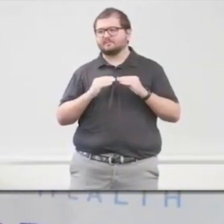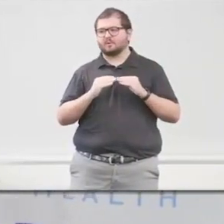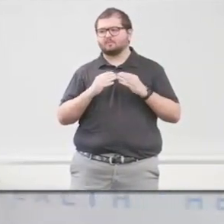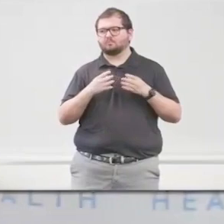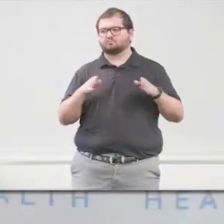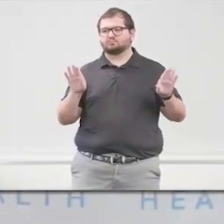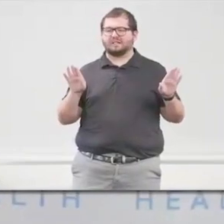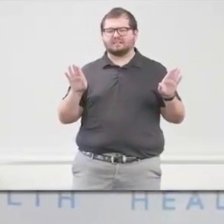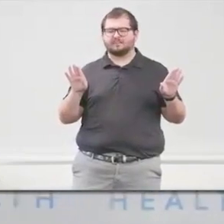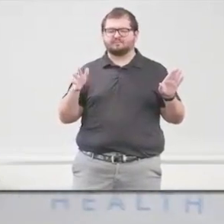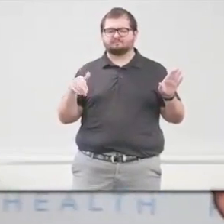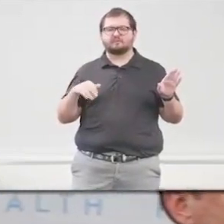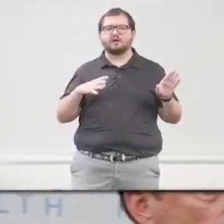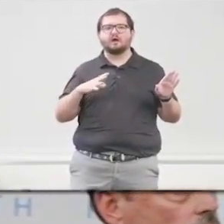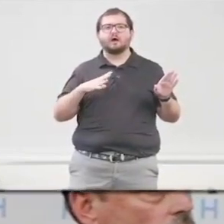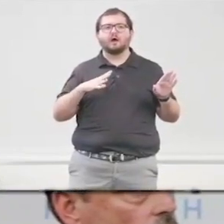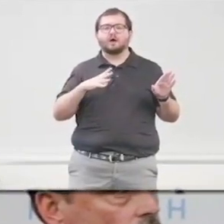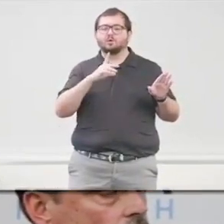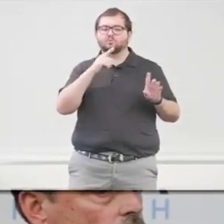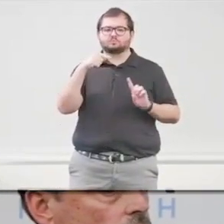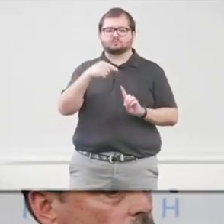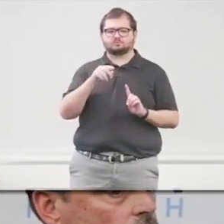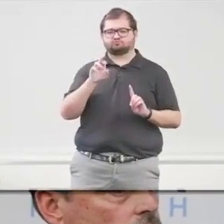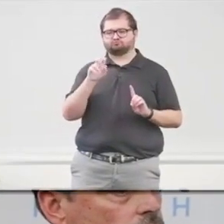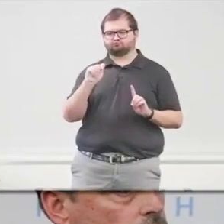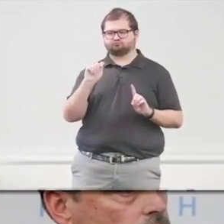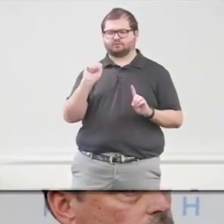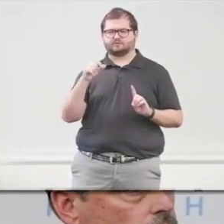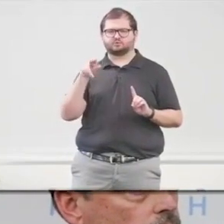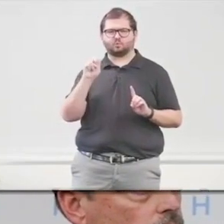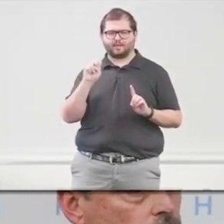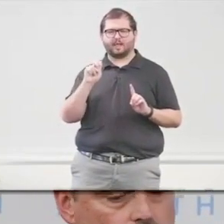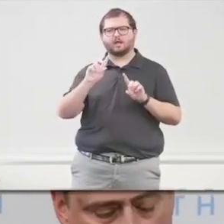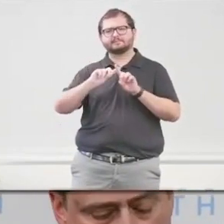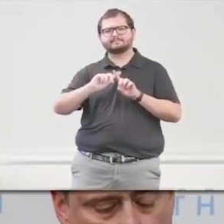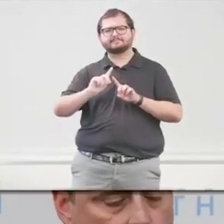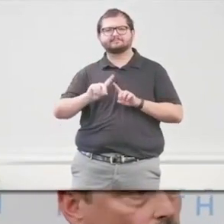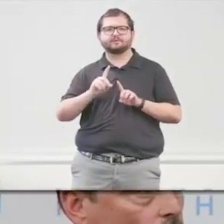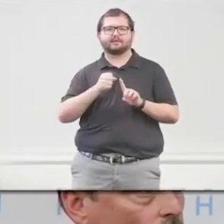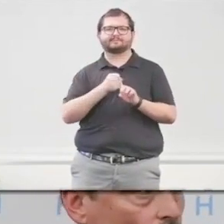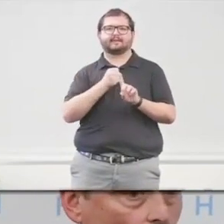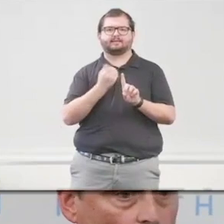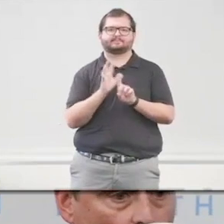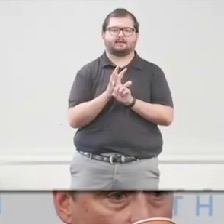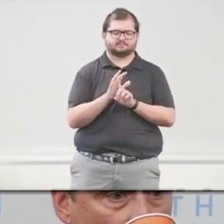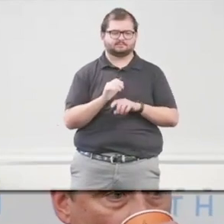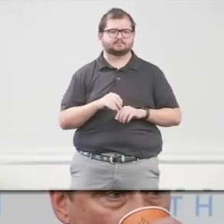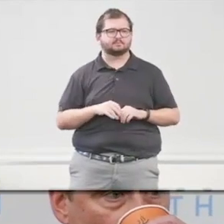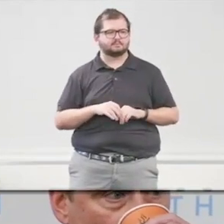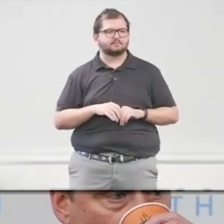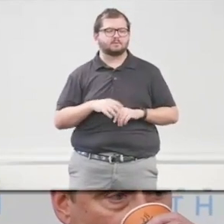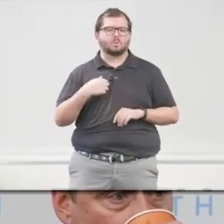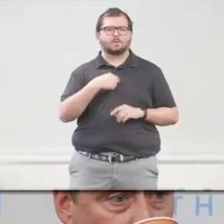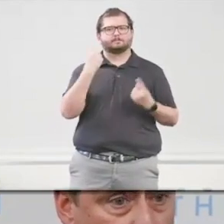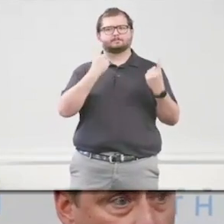we have to worry about things like ransomware and other attacks. And definitely we think about, you know, protecting